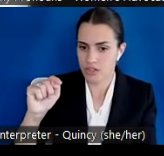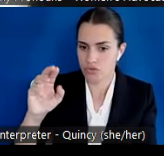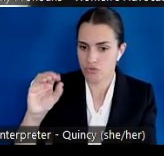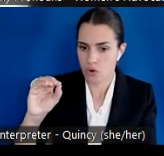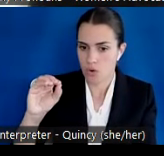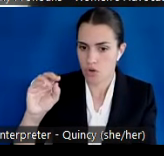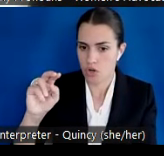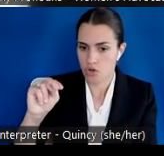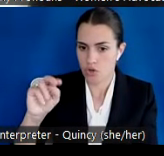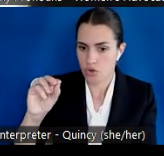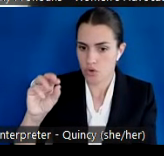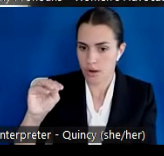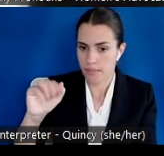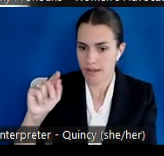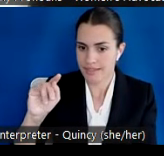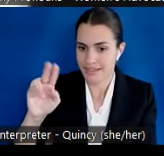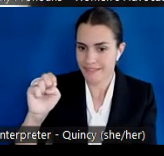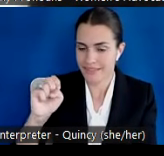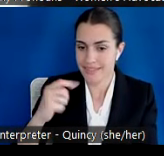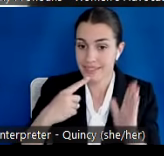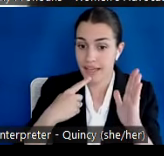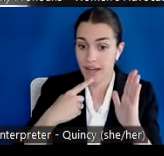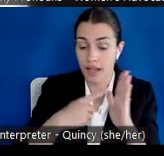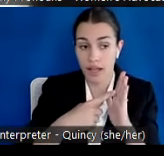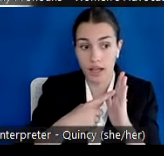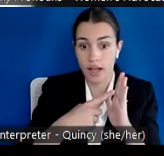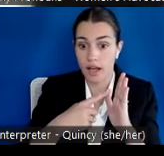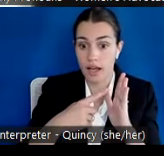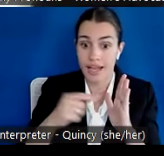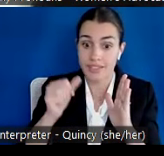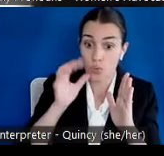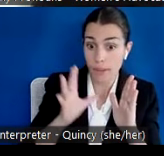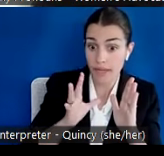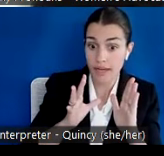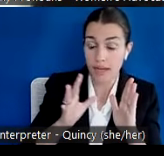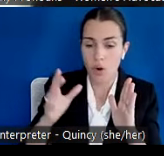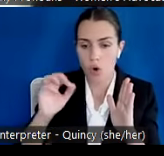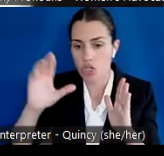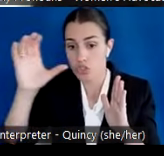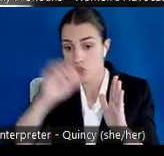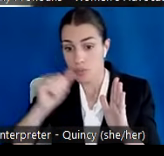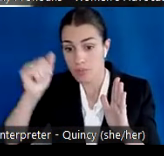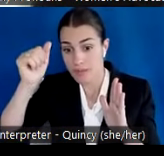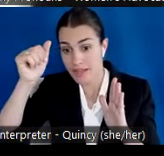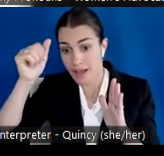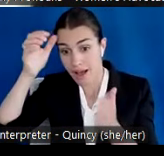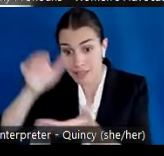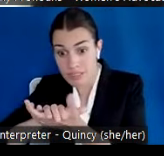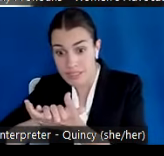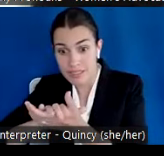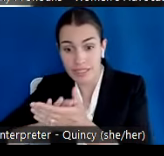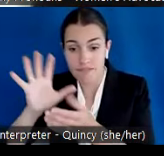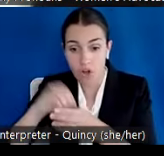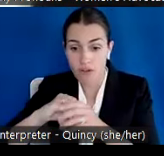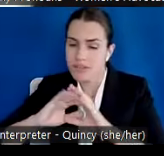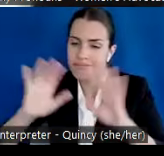language that specifically say, indicate like as a woman, or assume that the abusive person is their husband, or just look for